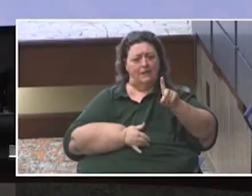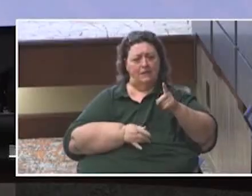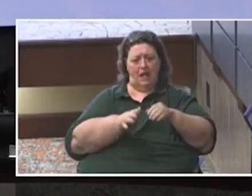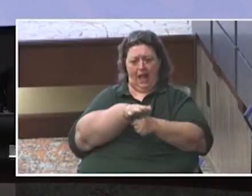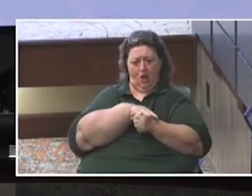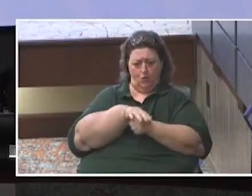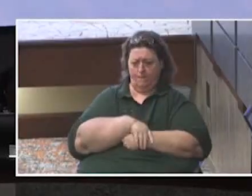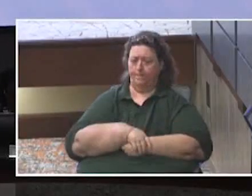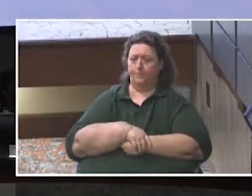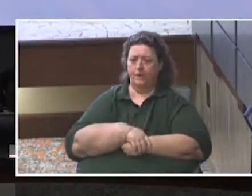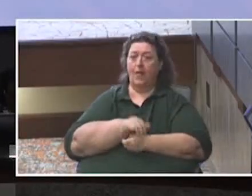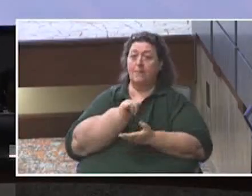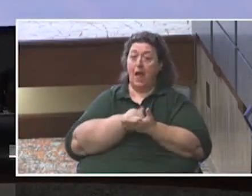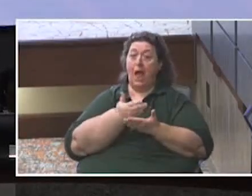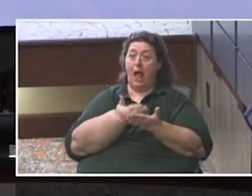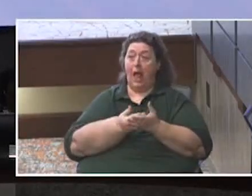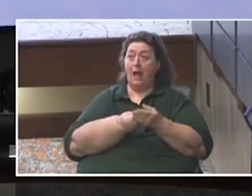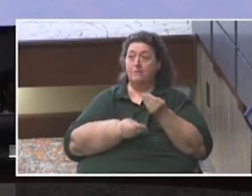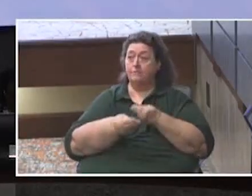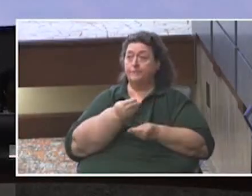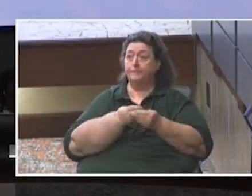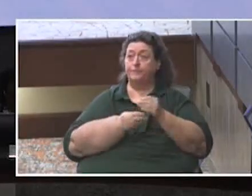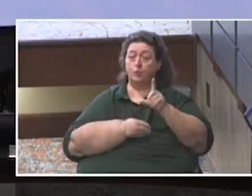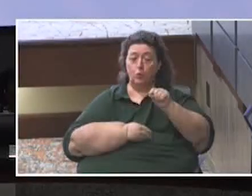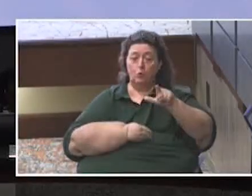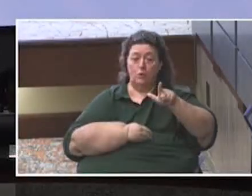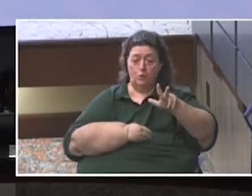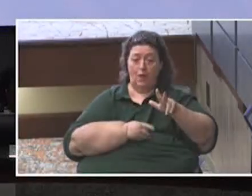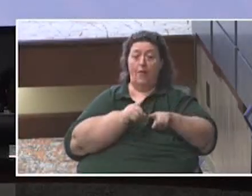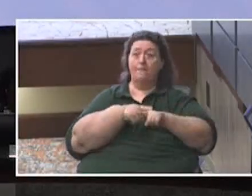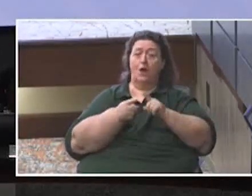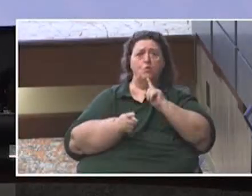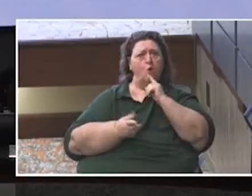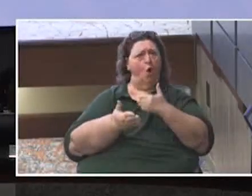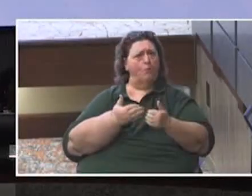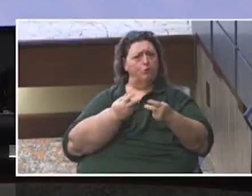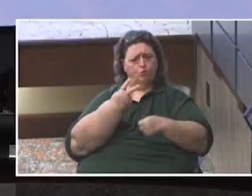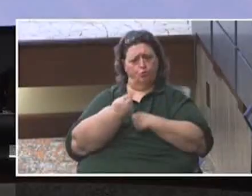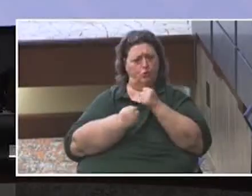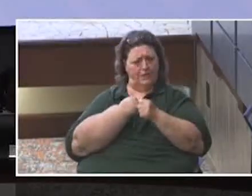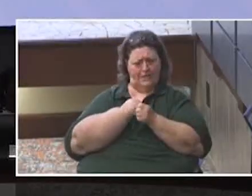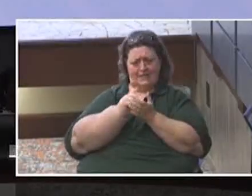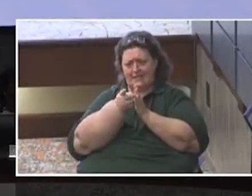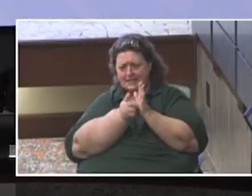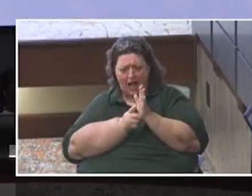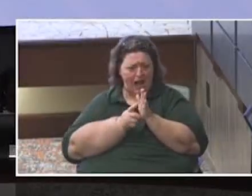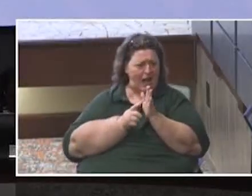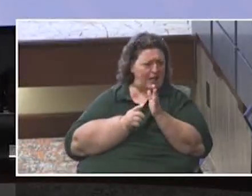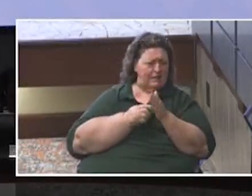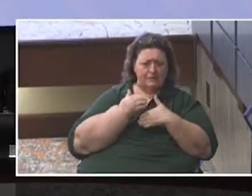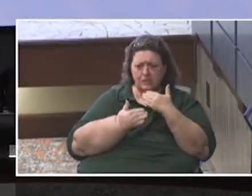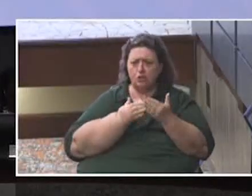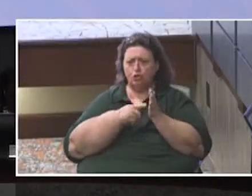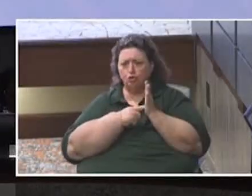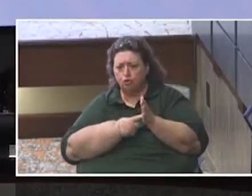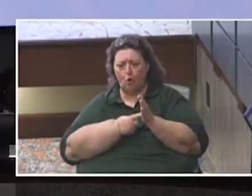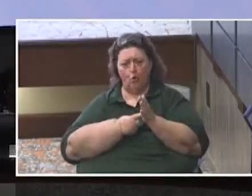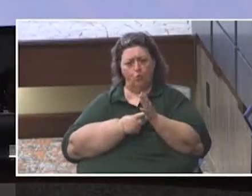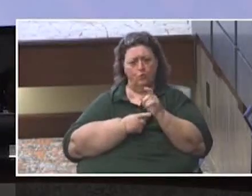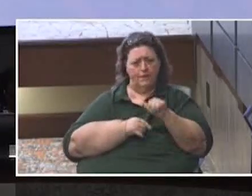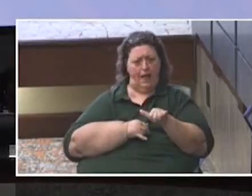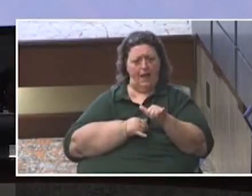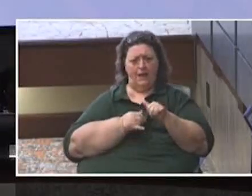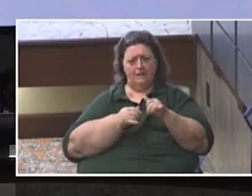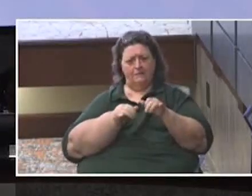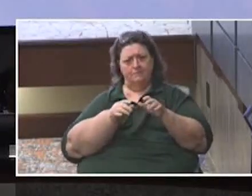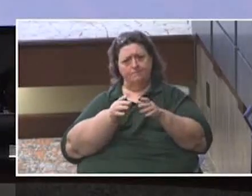allocation of funding in 22 and 23, and then really almost a 2-year design process. Shows the magnitude of this park,